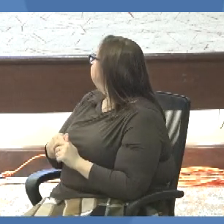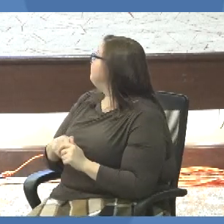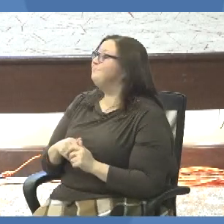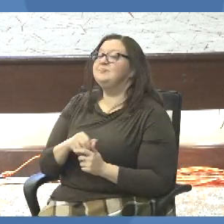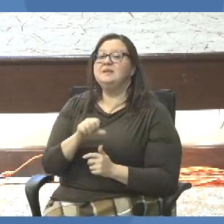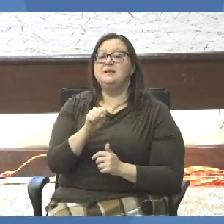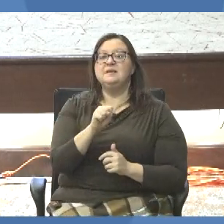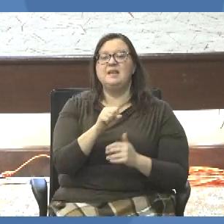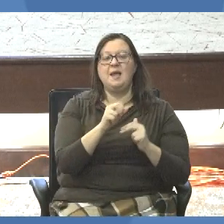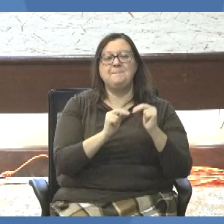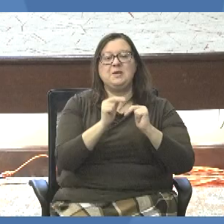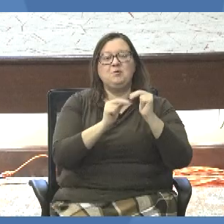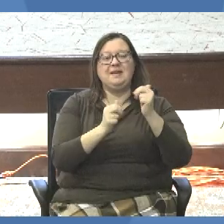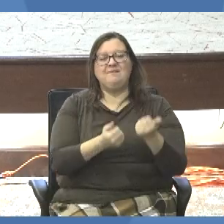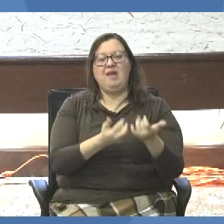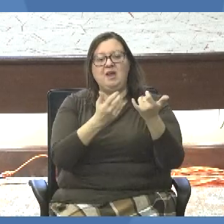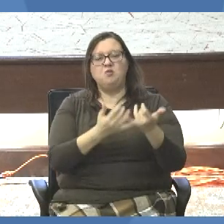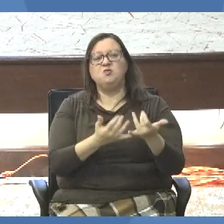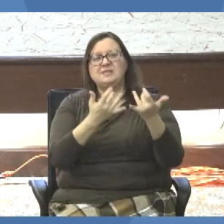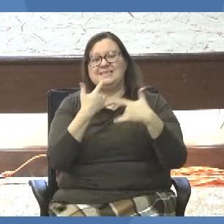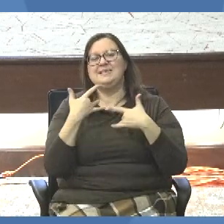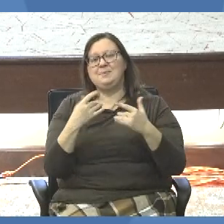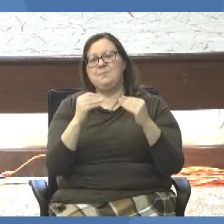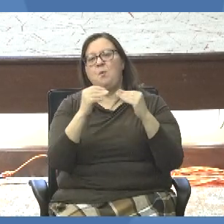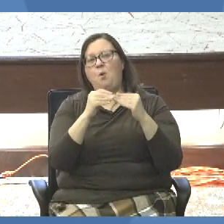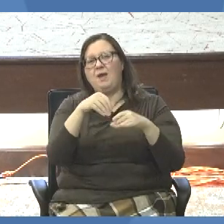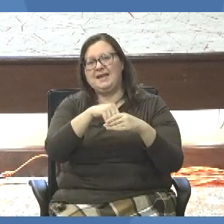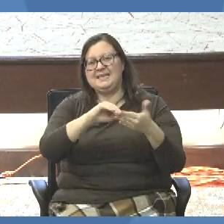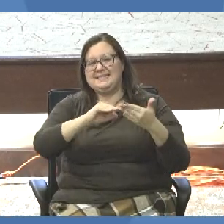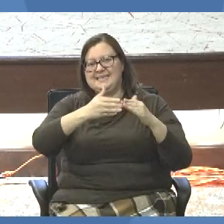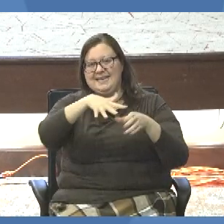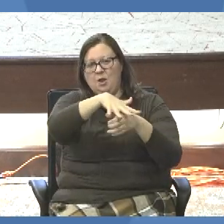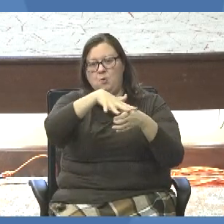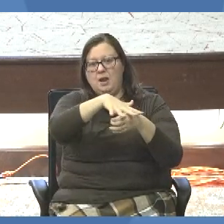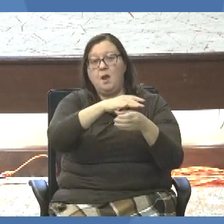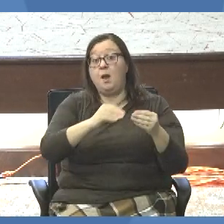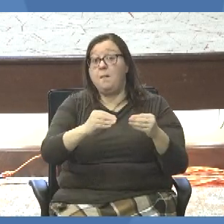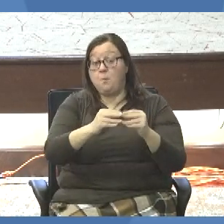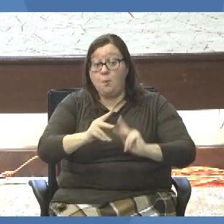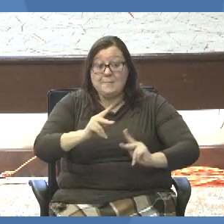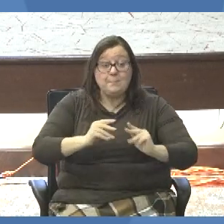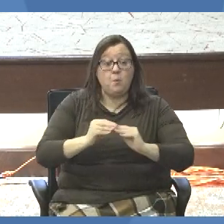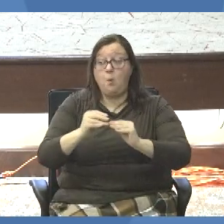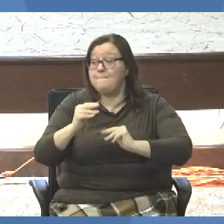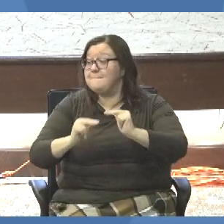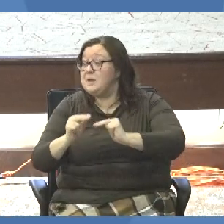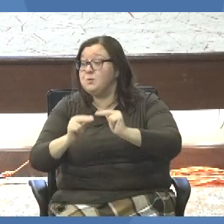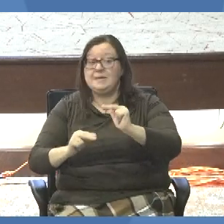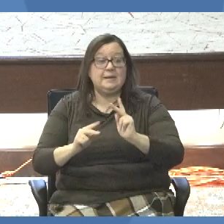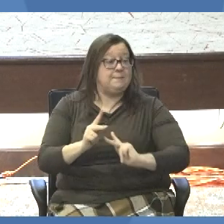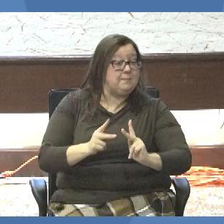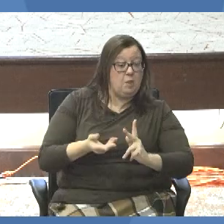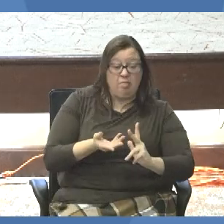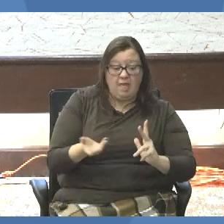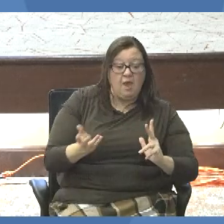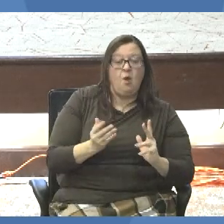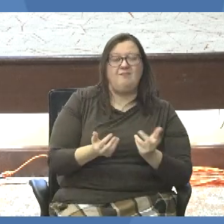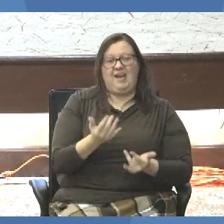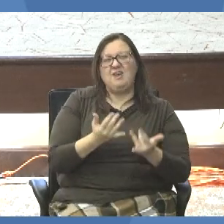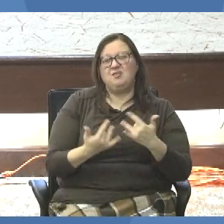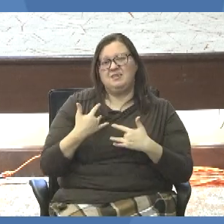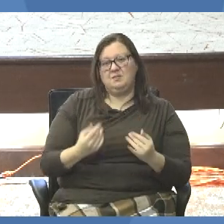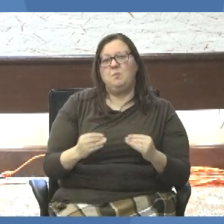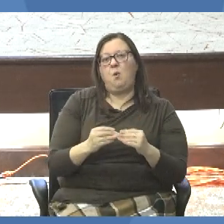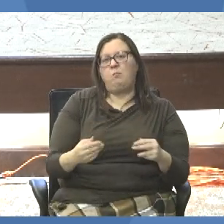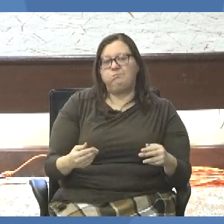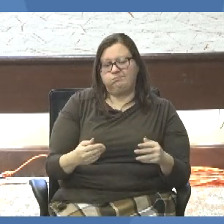fires. You would expect those to be in more of our urban core area. Obviously more density, more building density, people density typically is